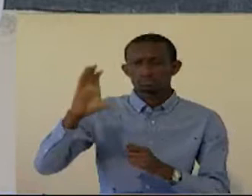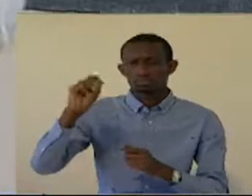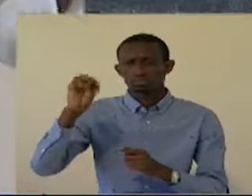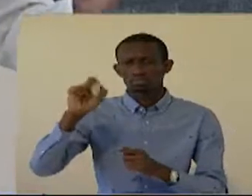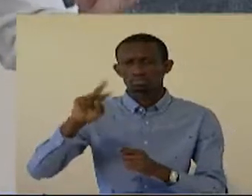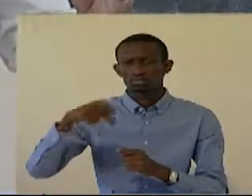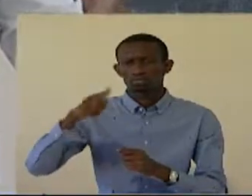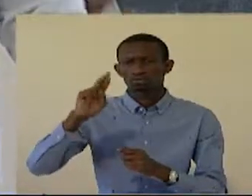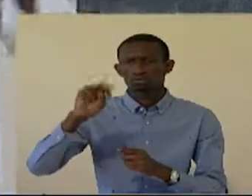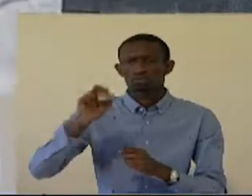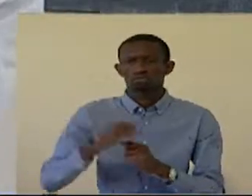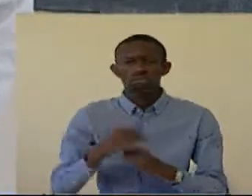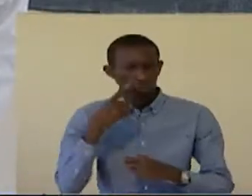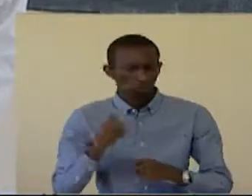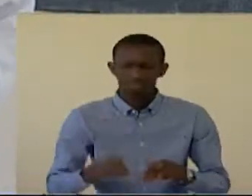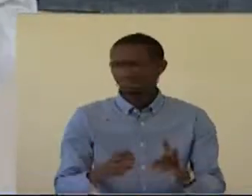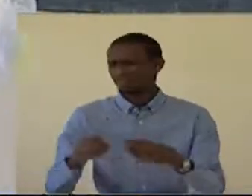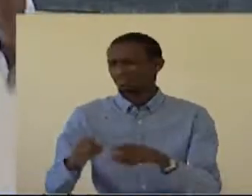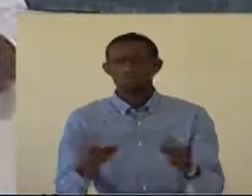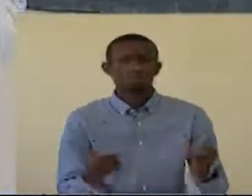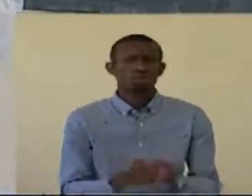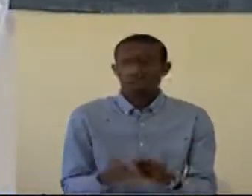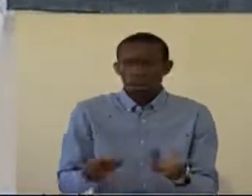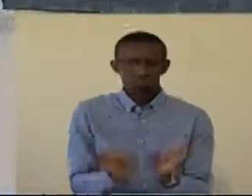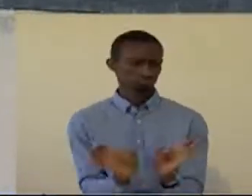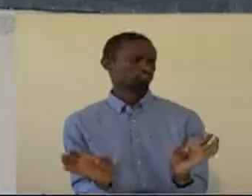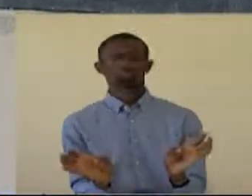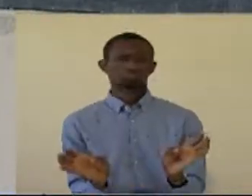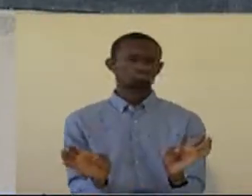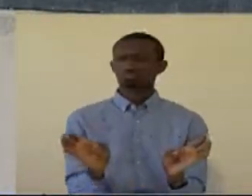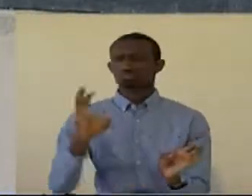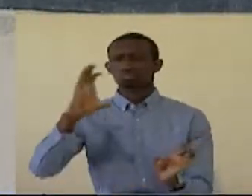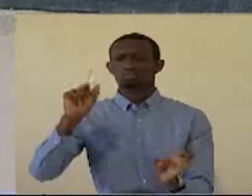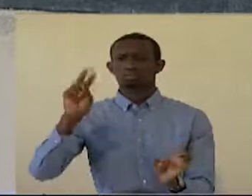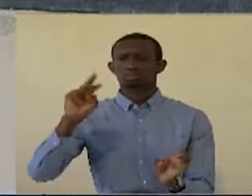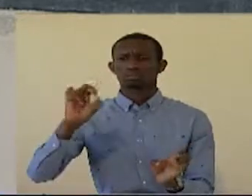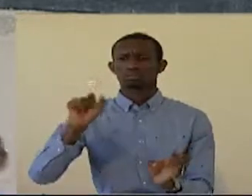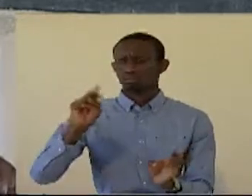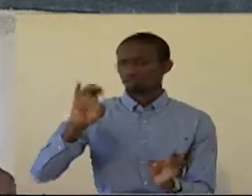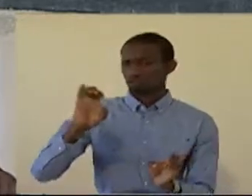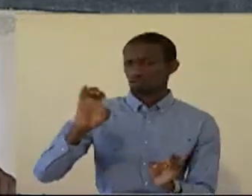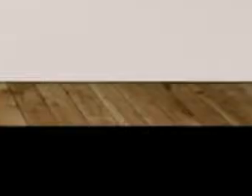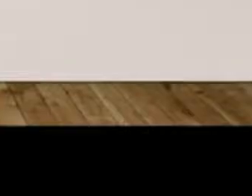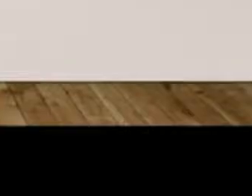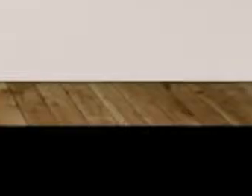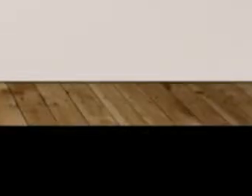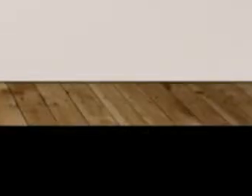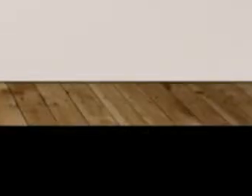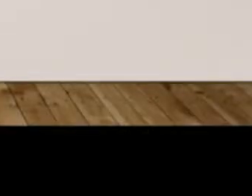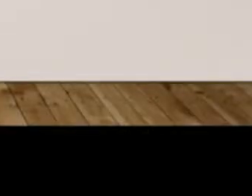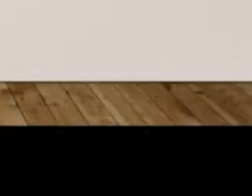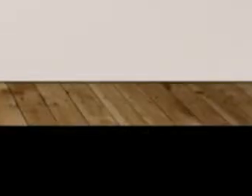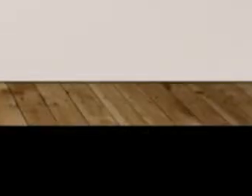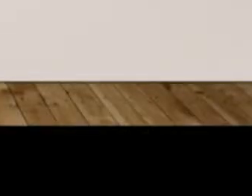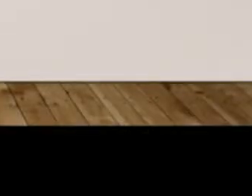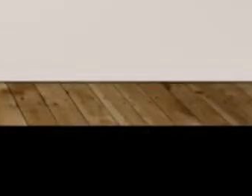of distinguishing carbonyl compounds from other organic compounds. So the objectives of our